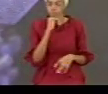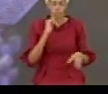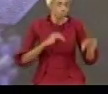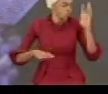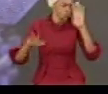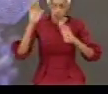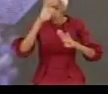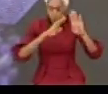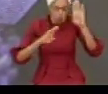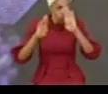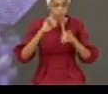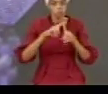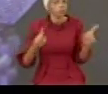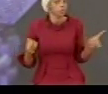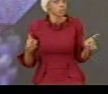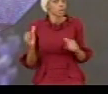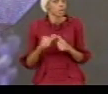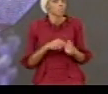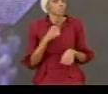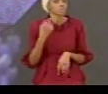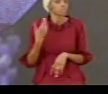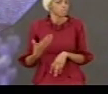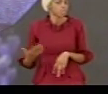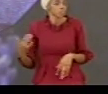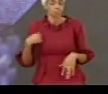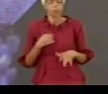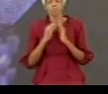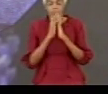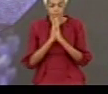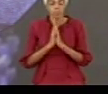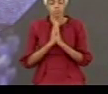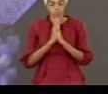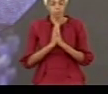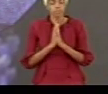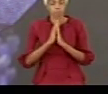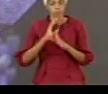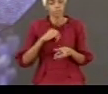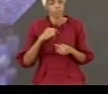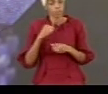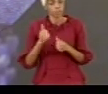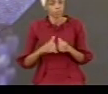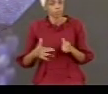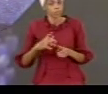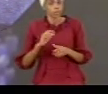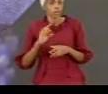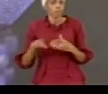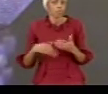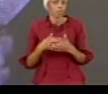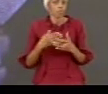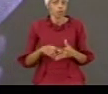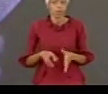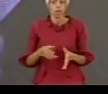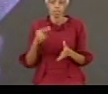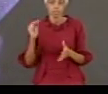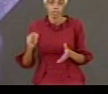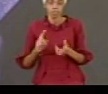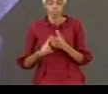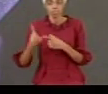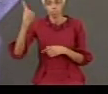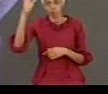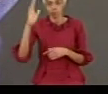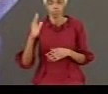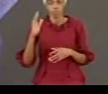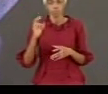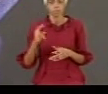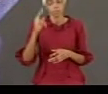in everything, by prayer and supplication and thanksgiving, we make our request known unto God. Matthew chapter 6,